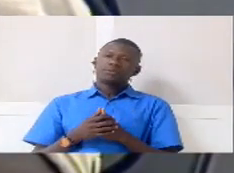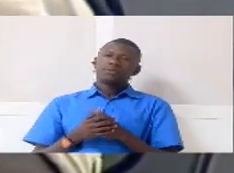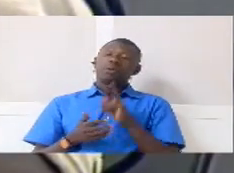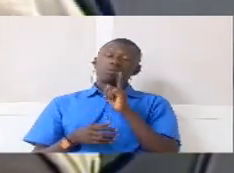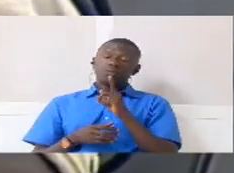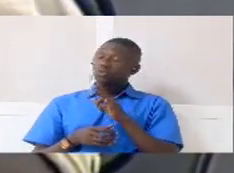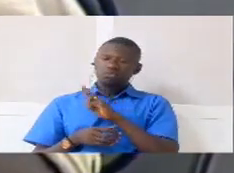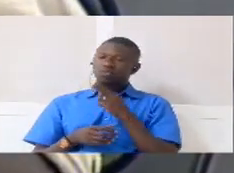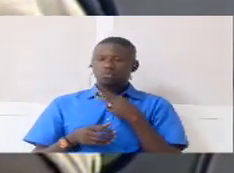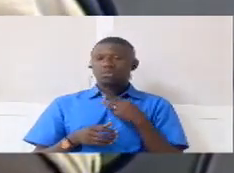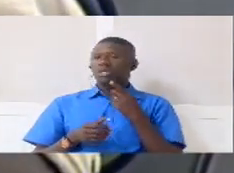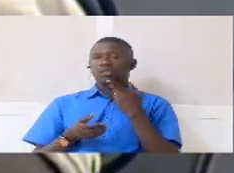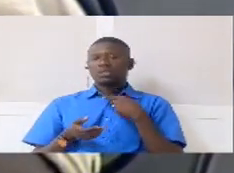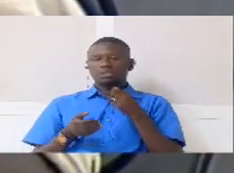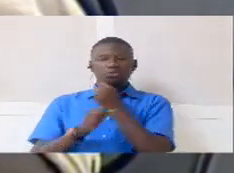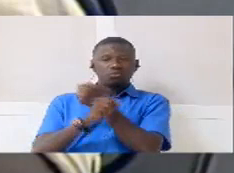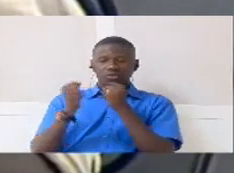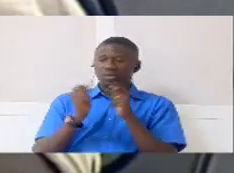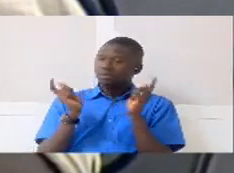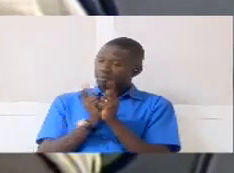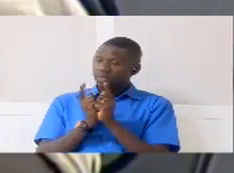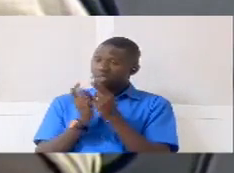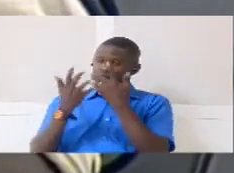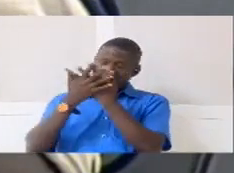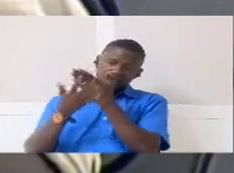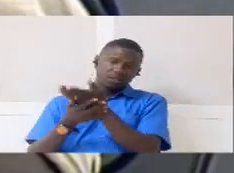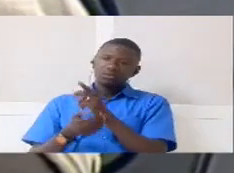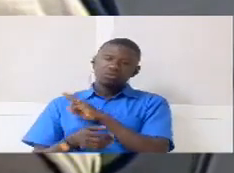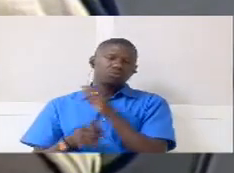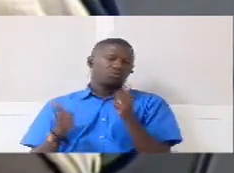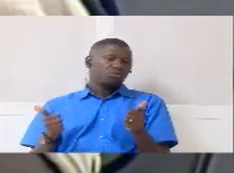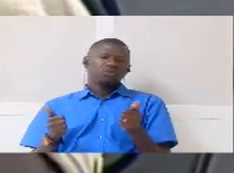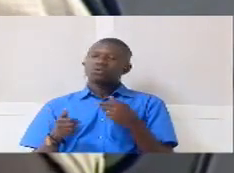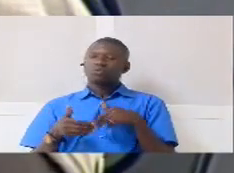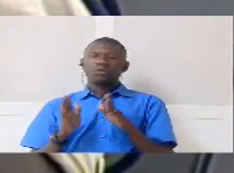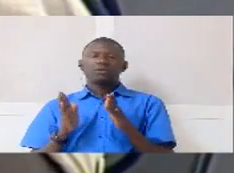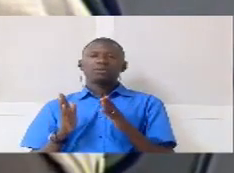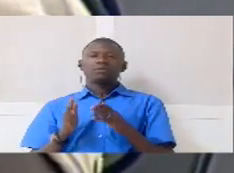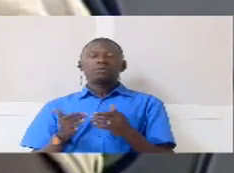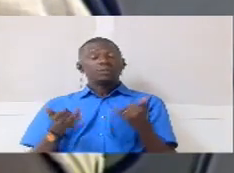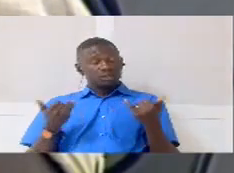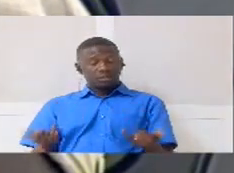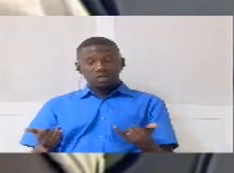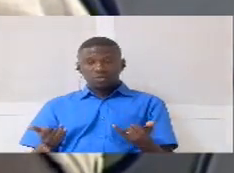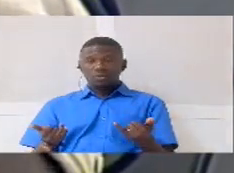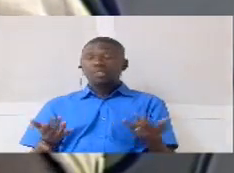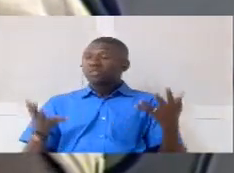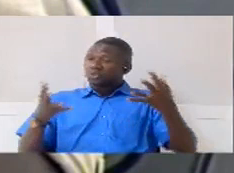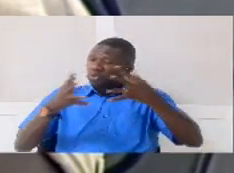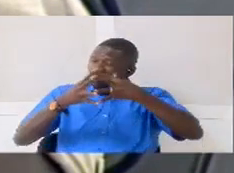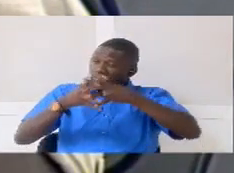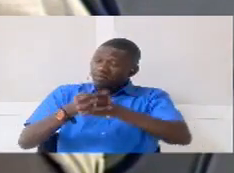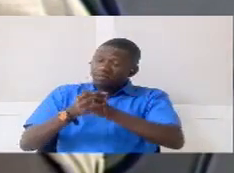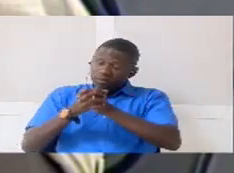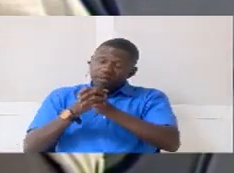it shouldn't be like that, because the condition they found in the prison should not be that way. So say no being in the Kafulanyo Manganyo Fasanga